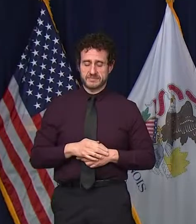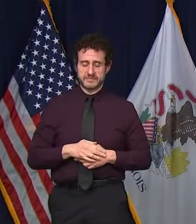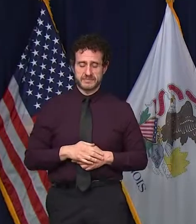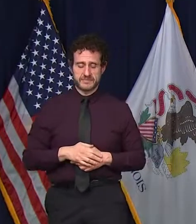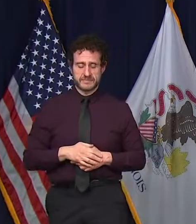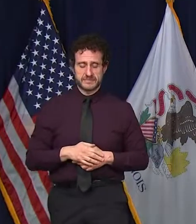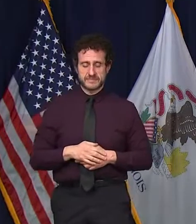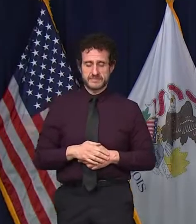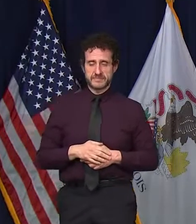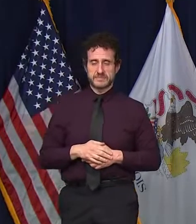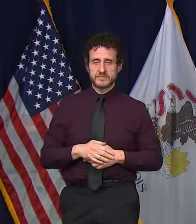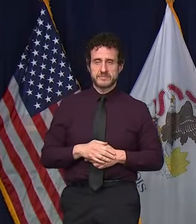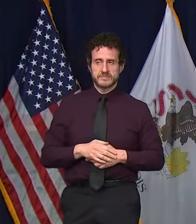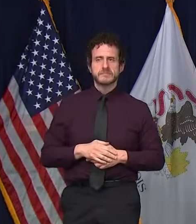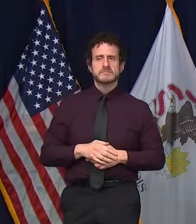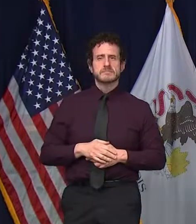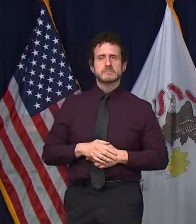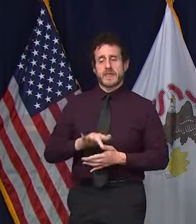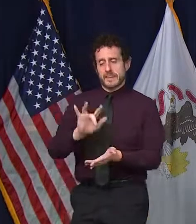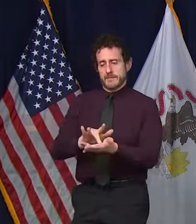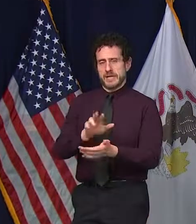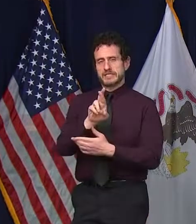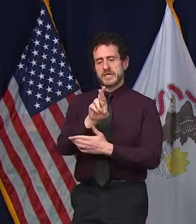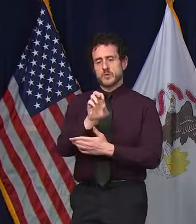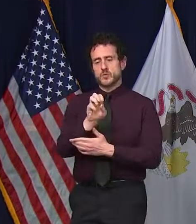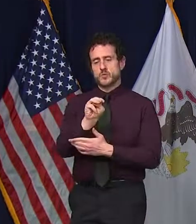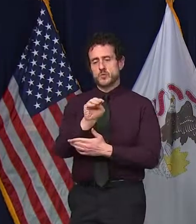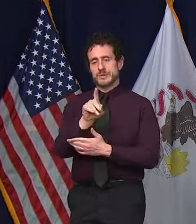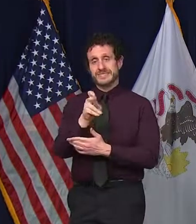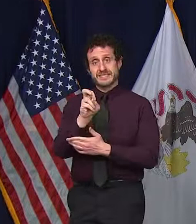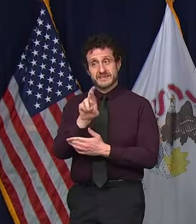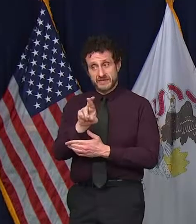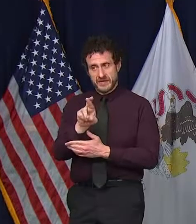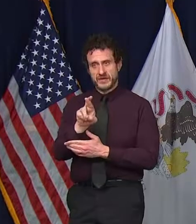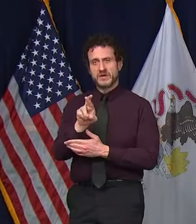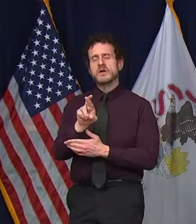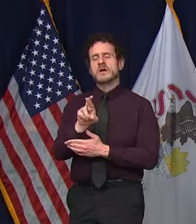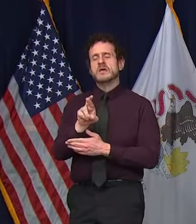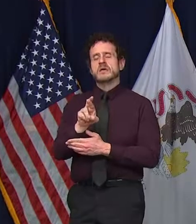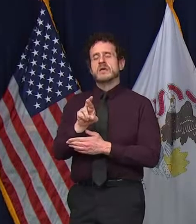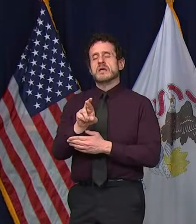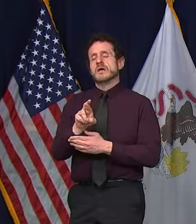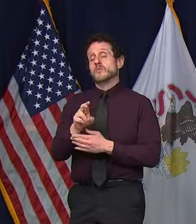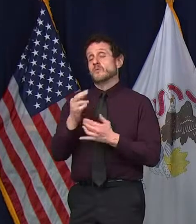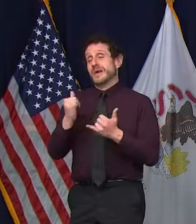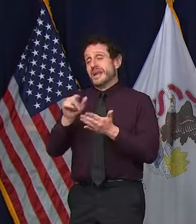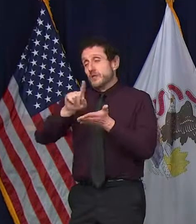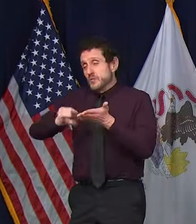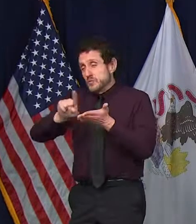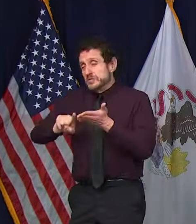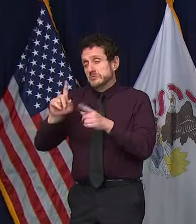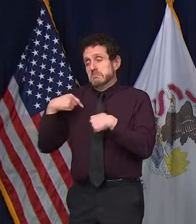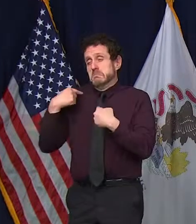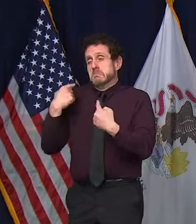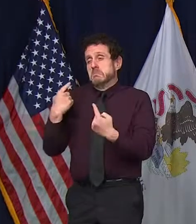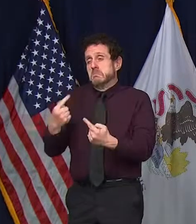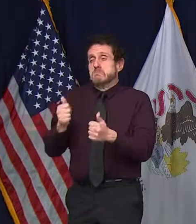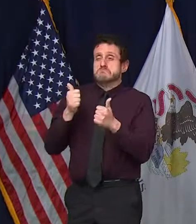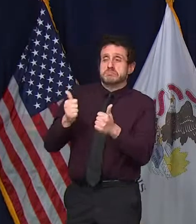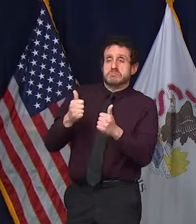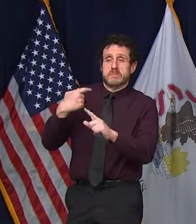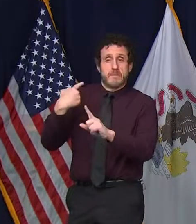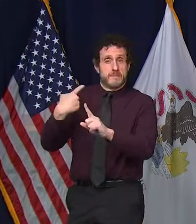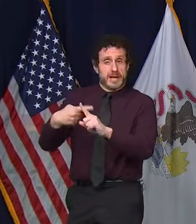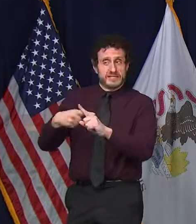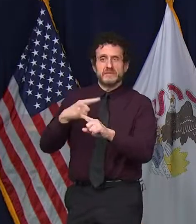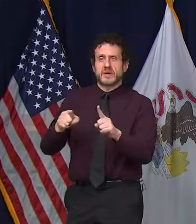while early studies have shown good results, this is still an investigational drug. We're learning that there are other drugs that are in